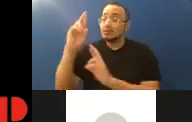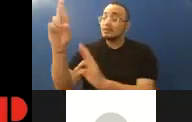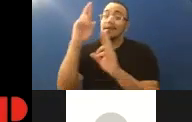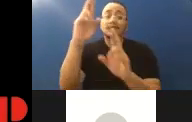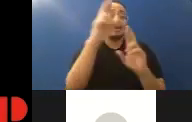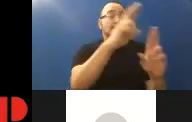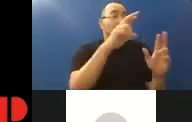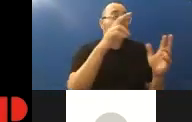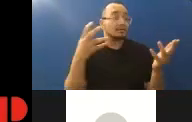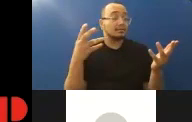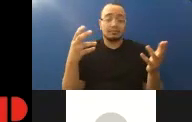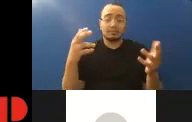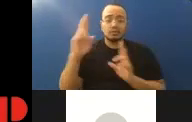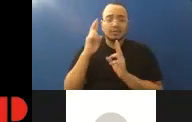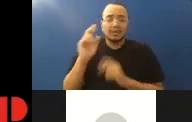you were getting?